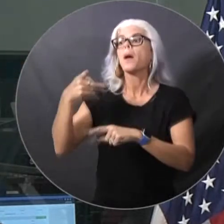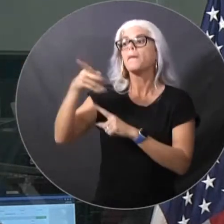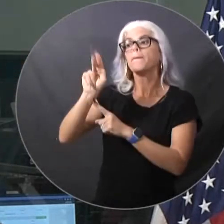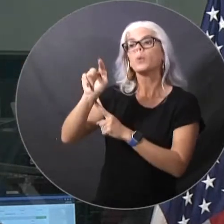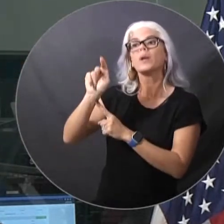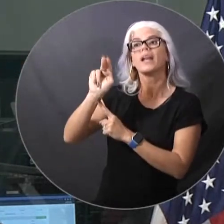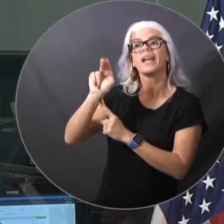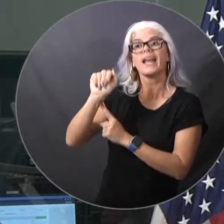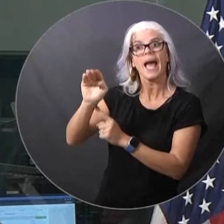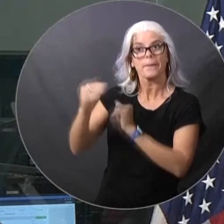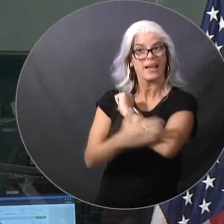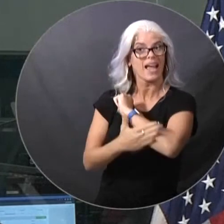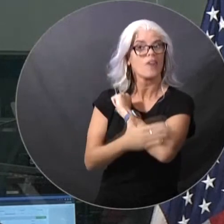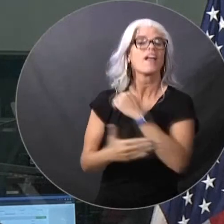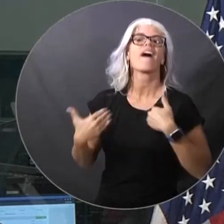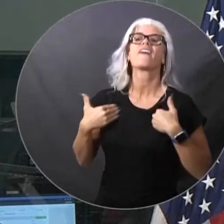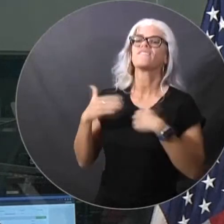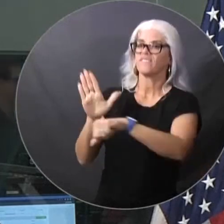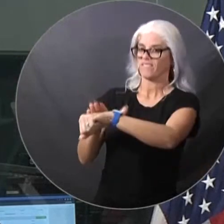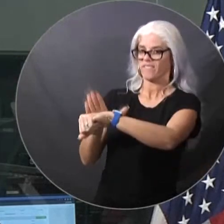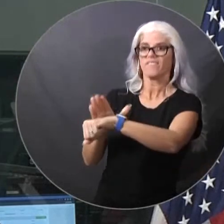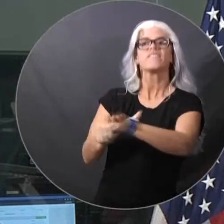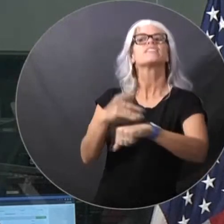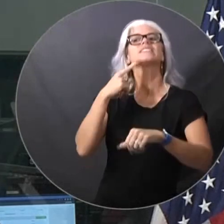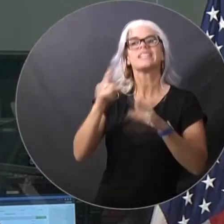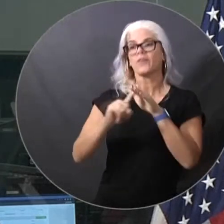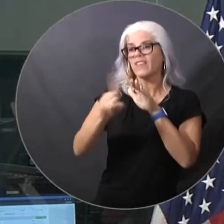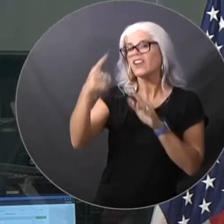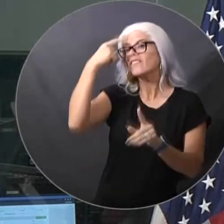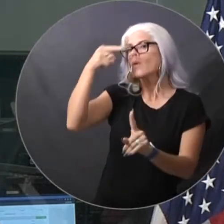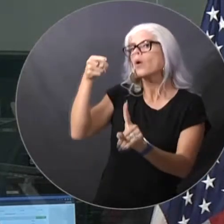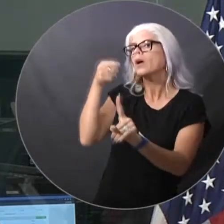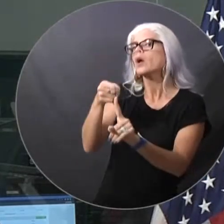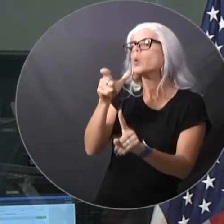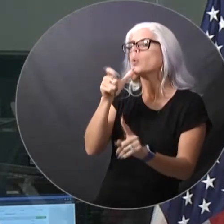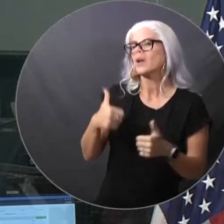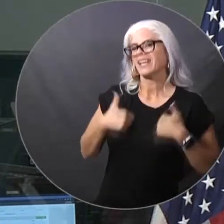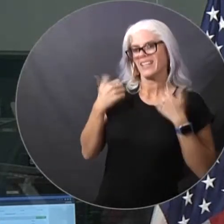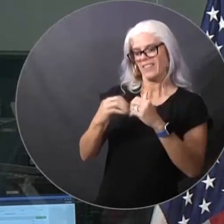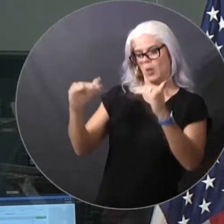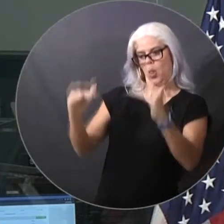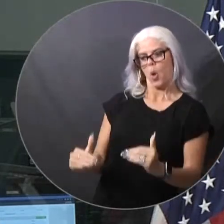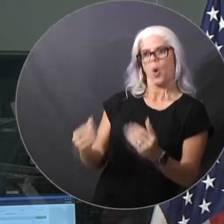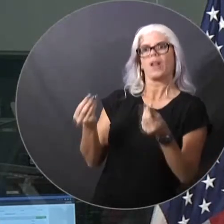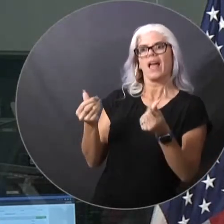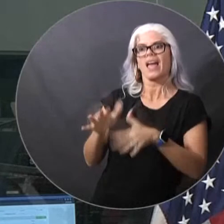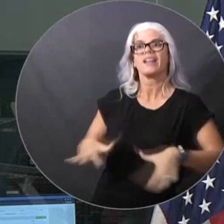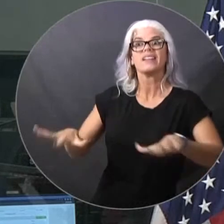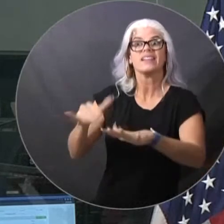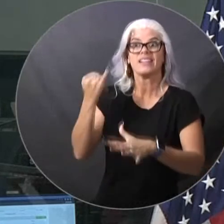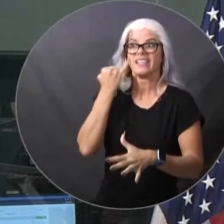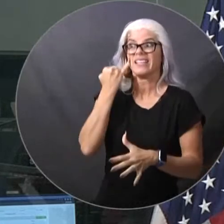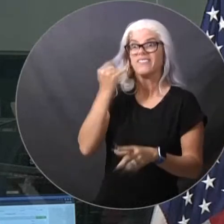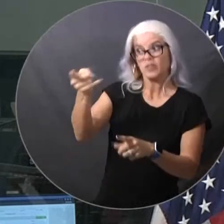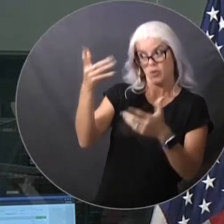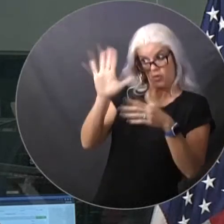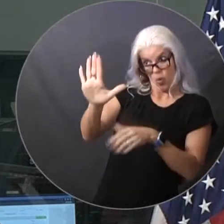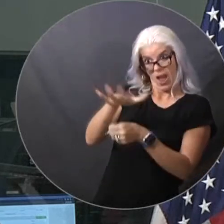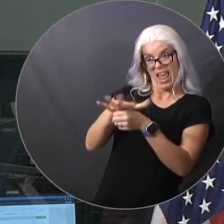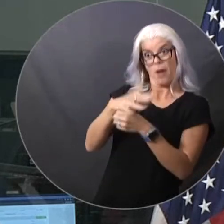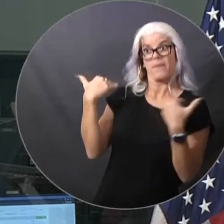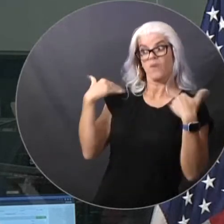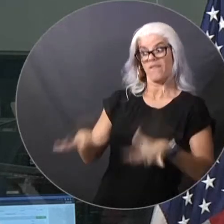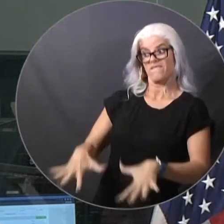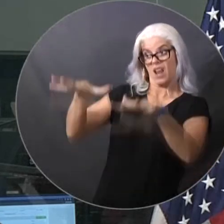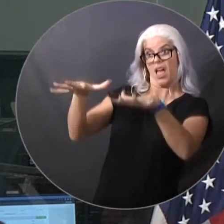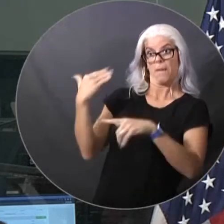for low-lying areas and areas that have a history of flooding, and Sumter County is advising evacuations of mobile